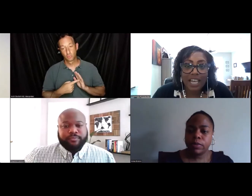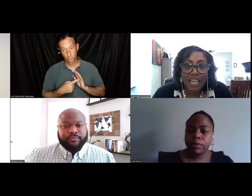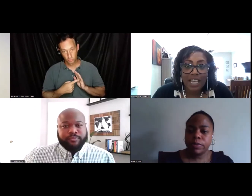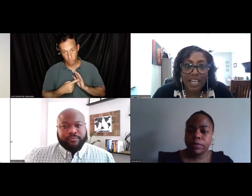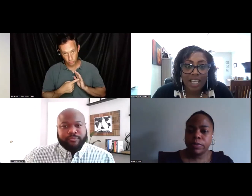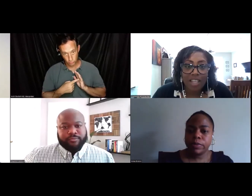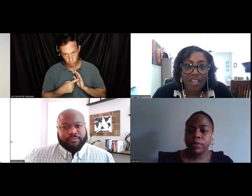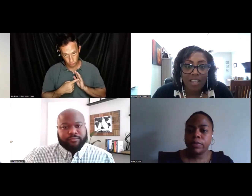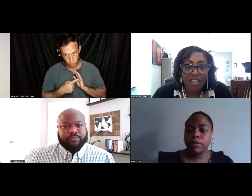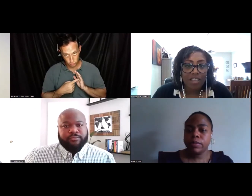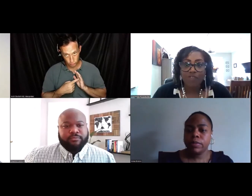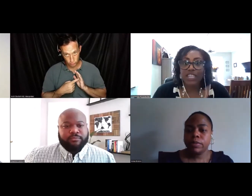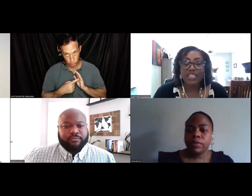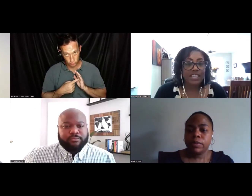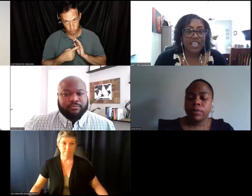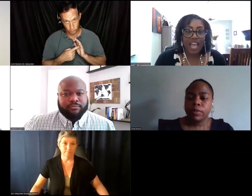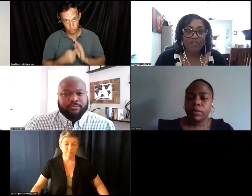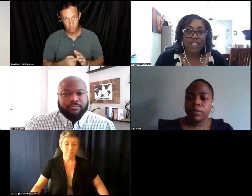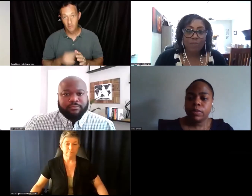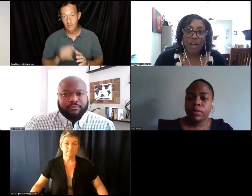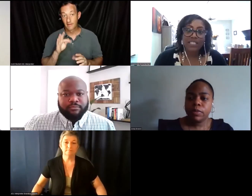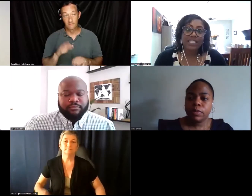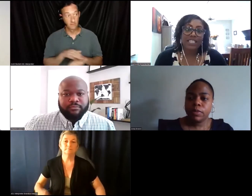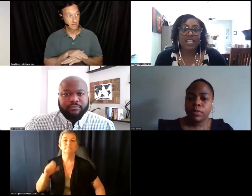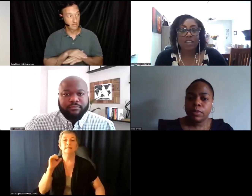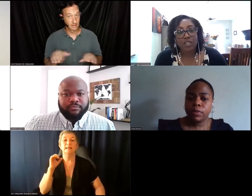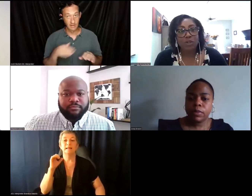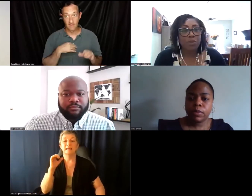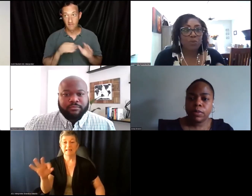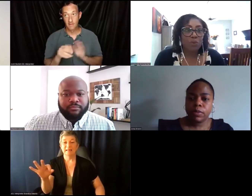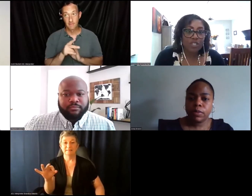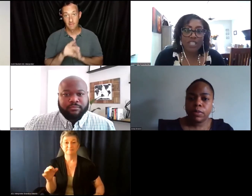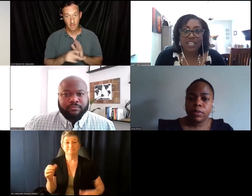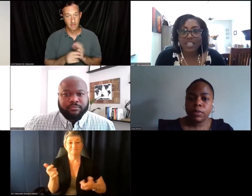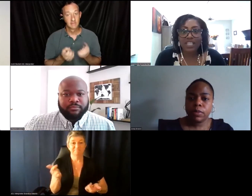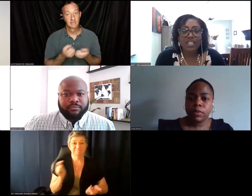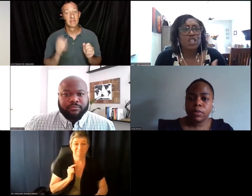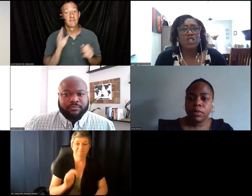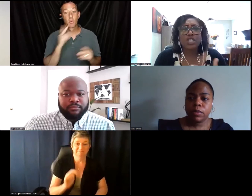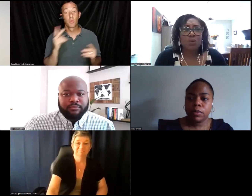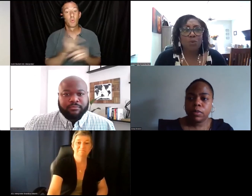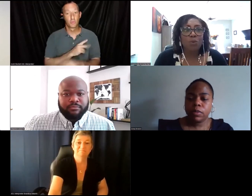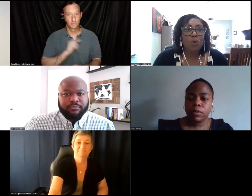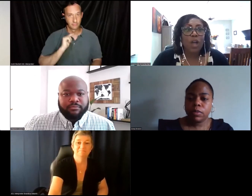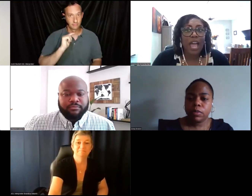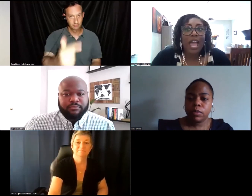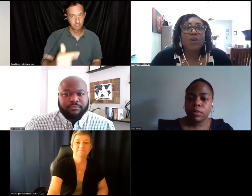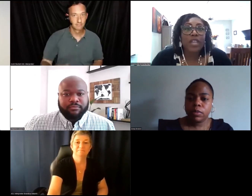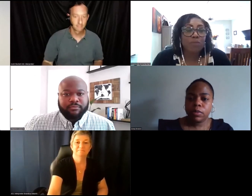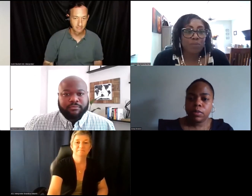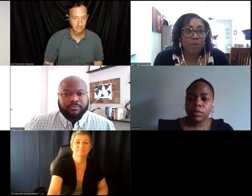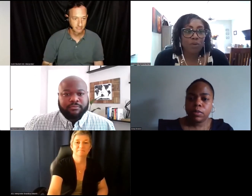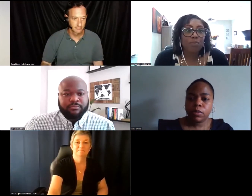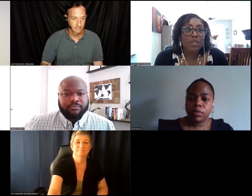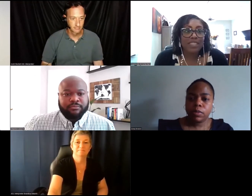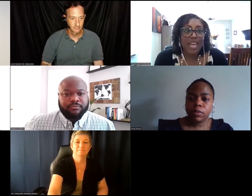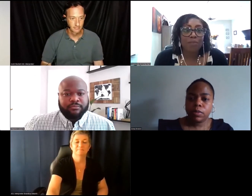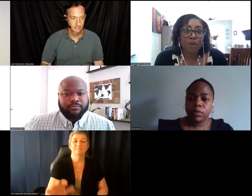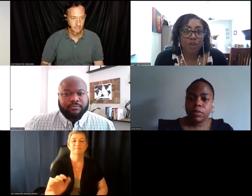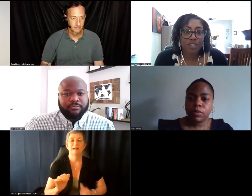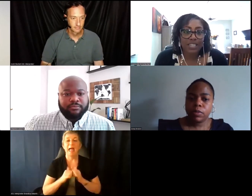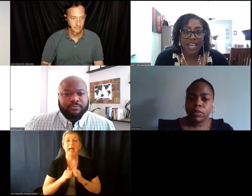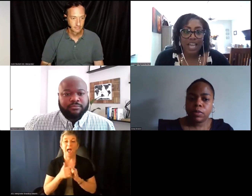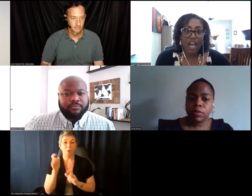that if they didn't have this policy, safety would be worse than it is. So just how can people meet